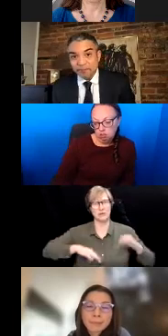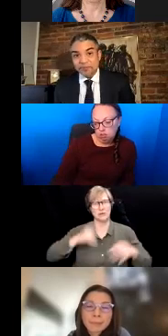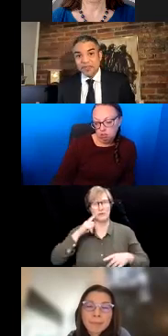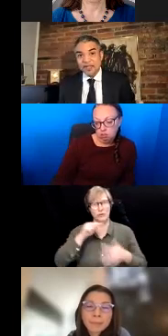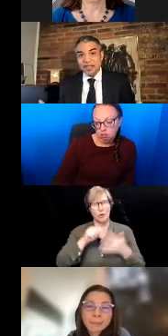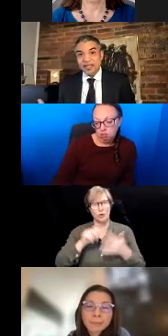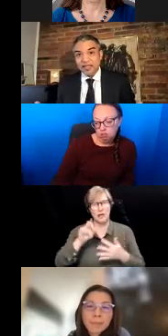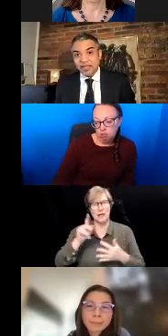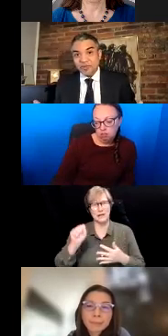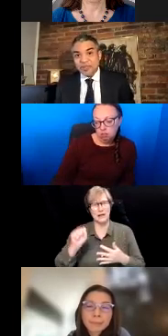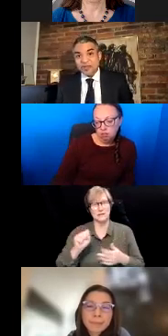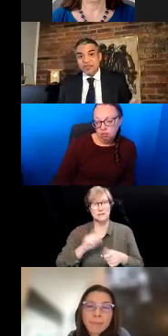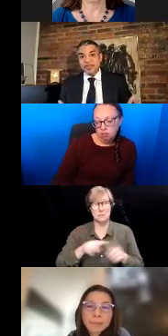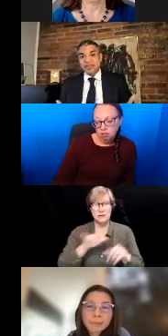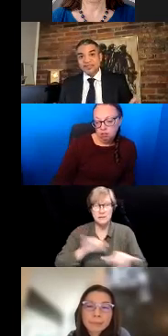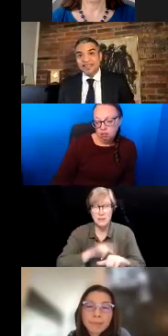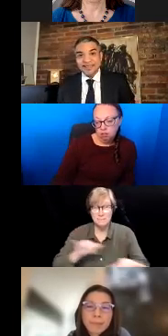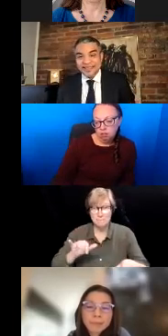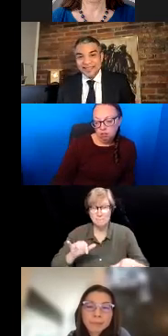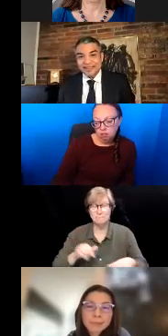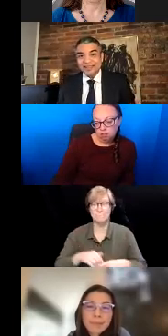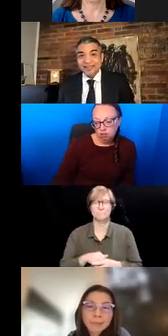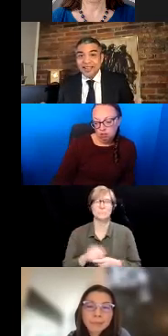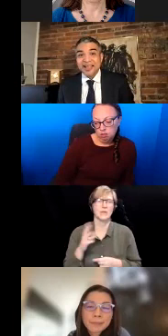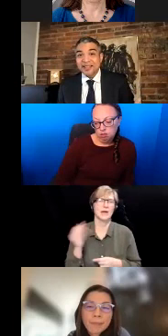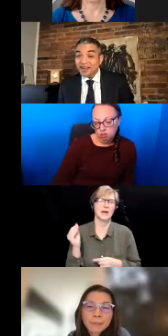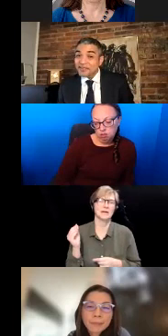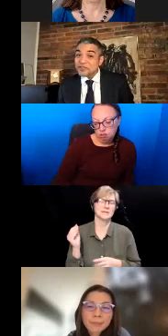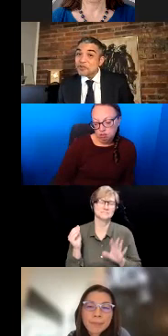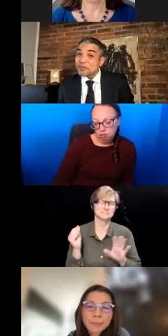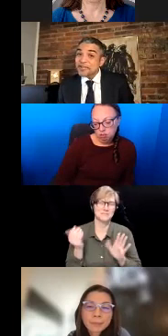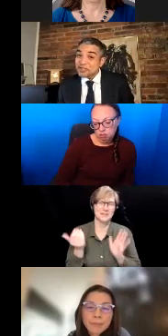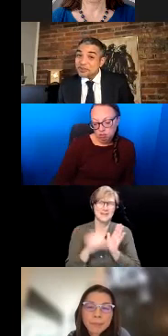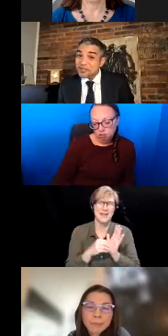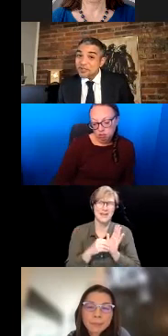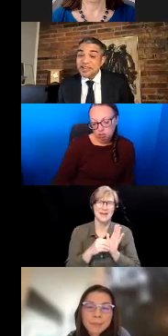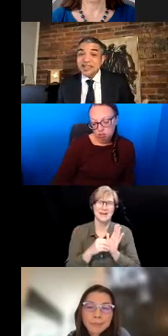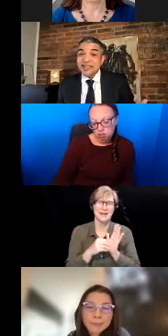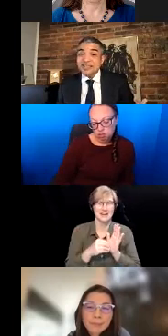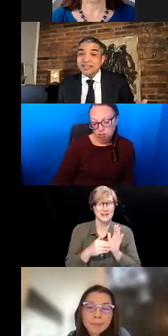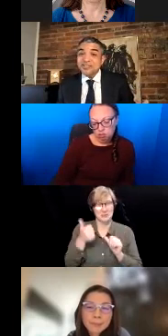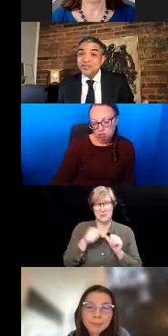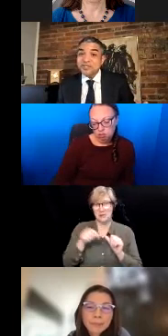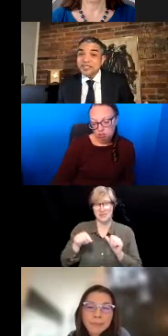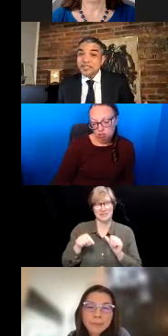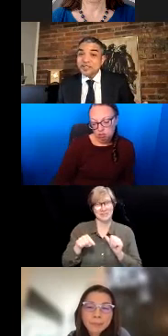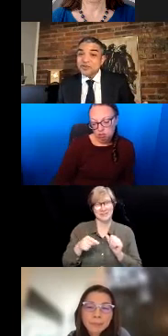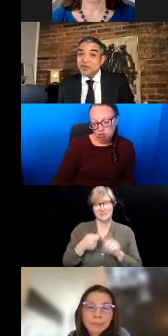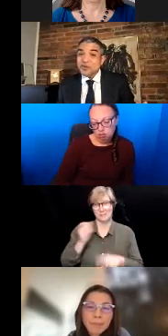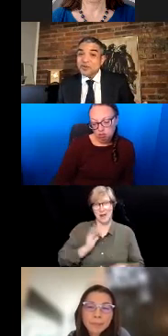token, we thought that, and again, a lot of this was driven by an intuition, the intuition